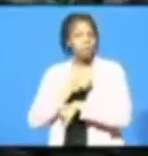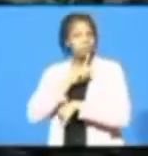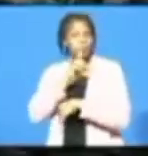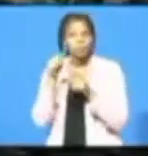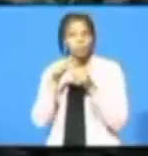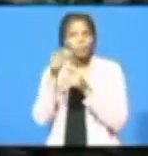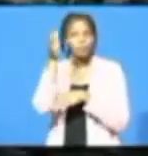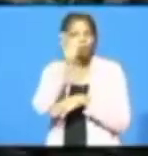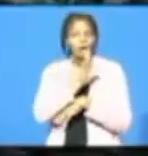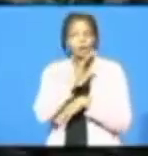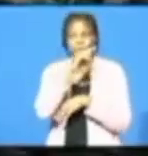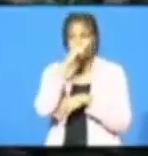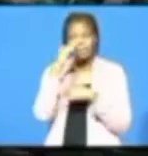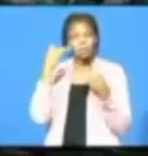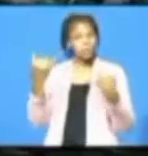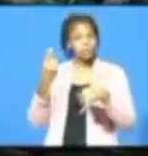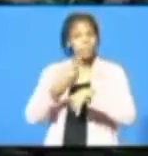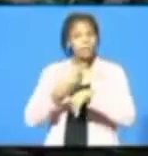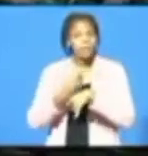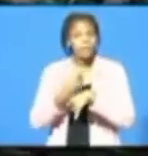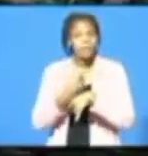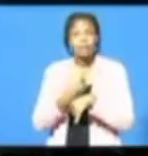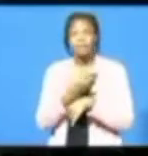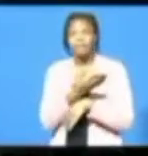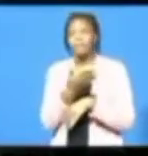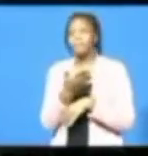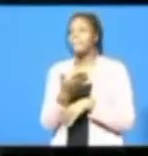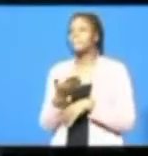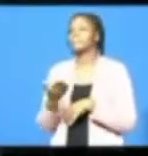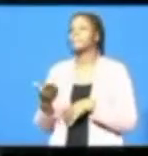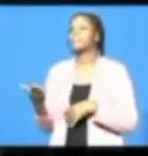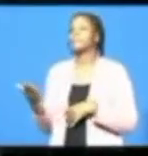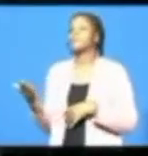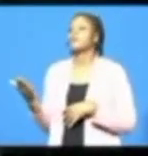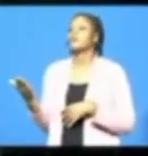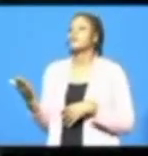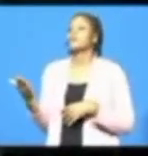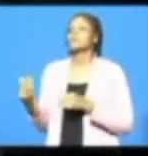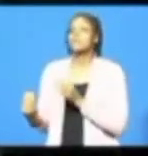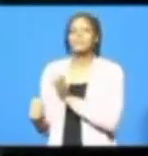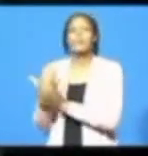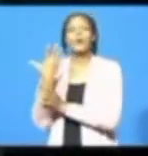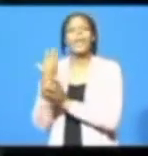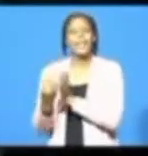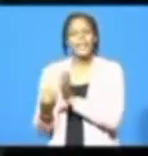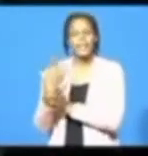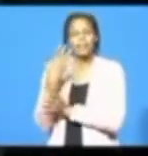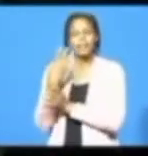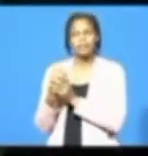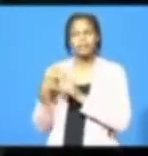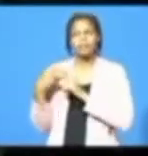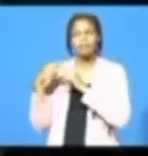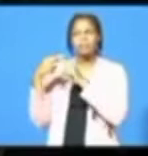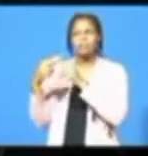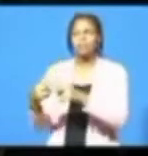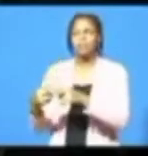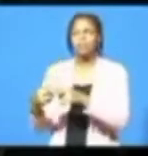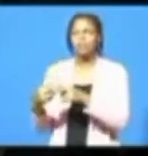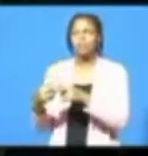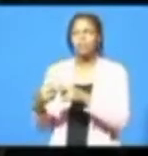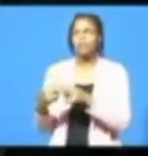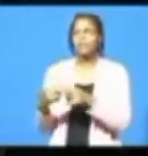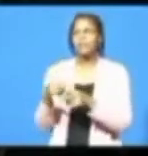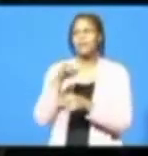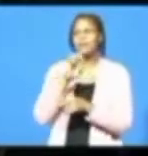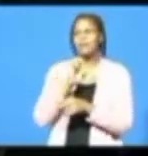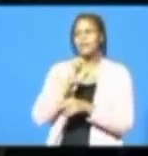Lord, today there is a spring that is called the